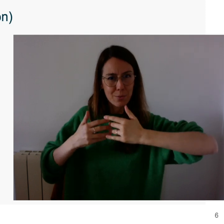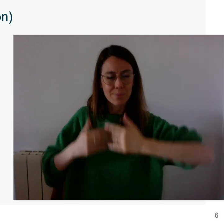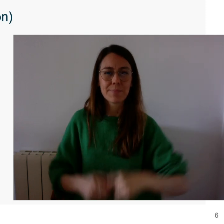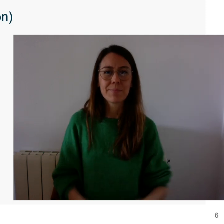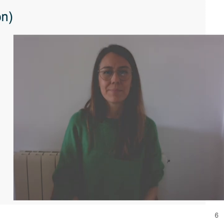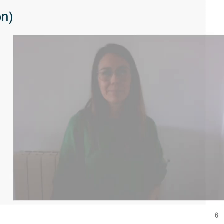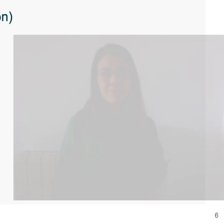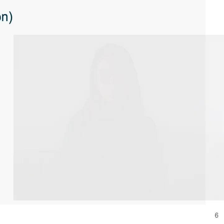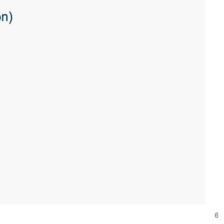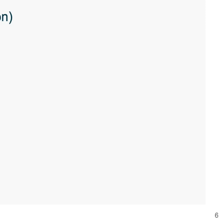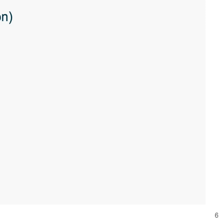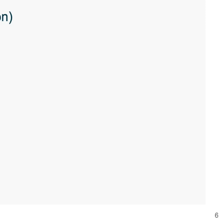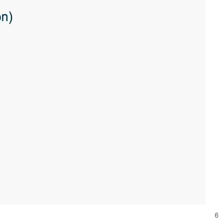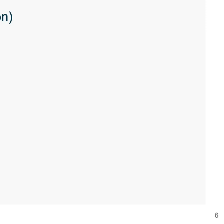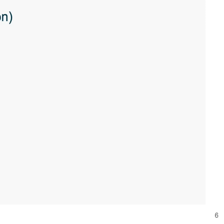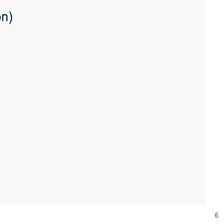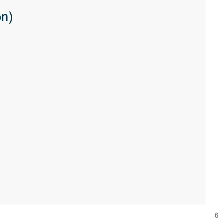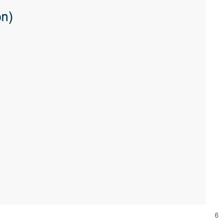analysis.